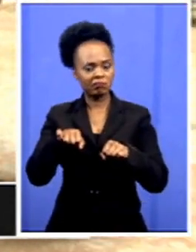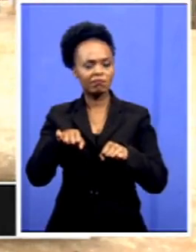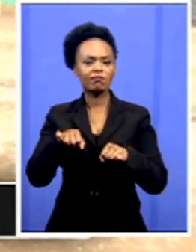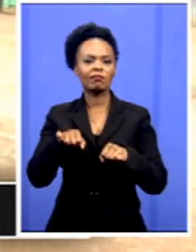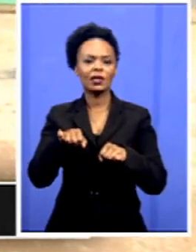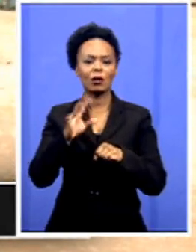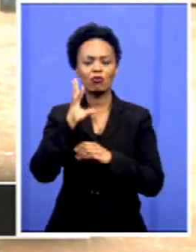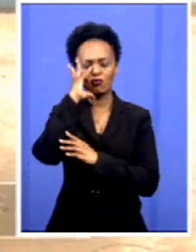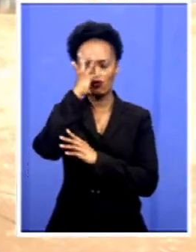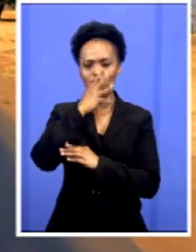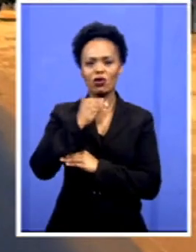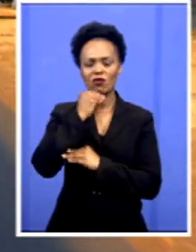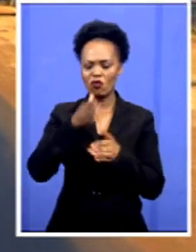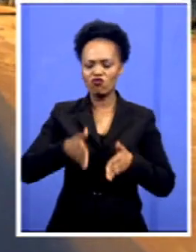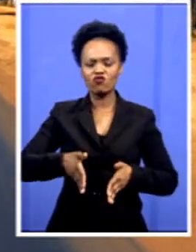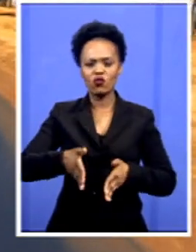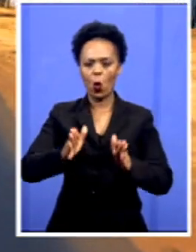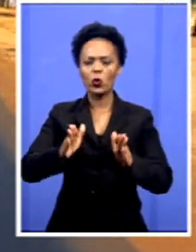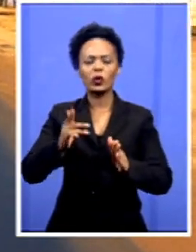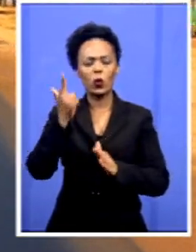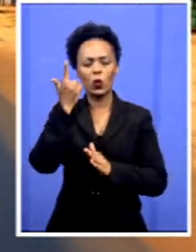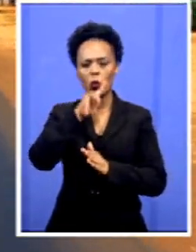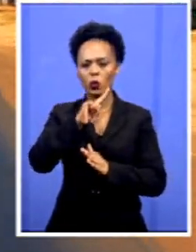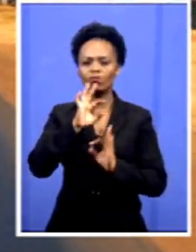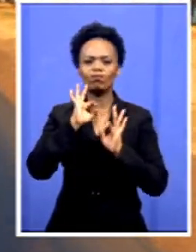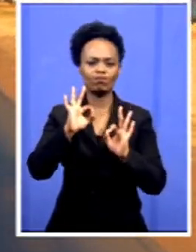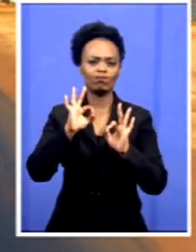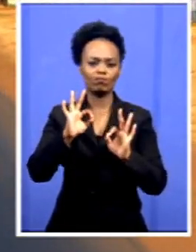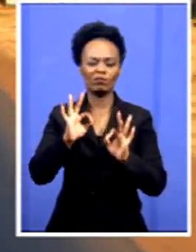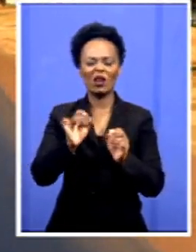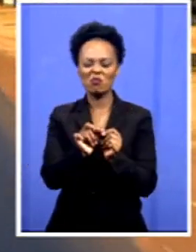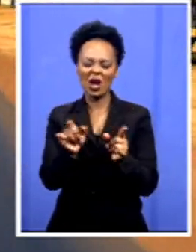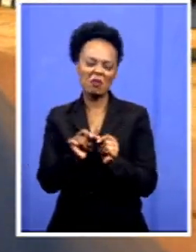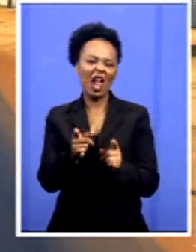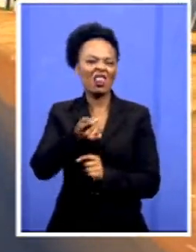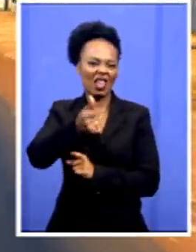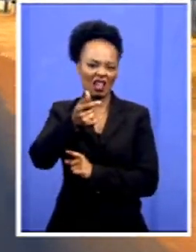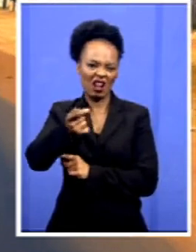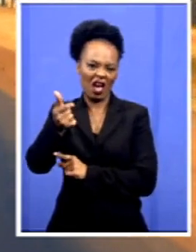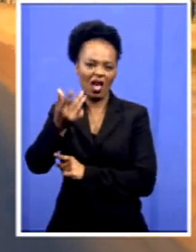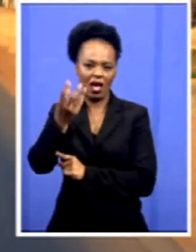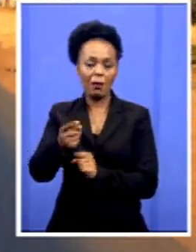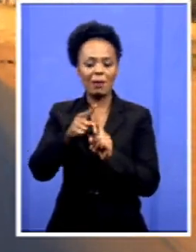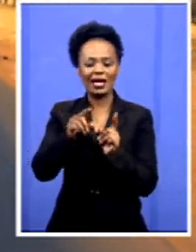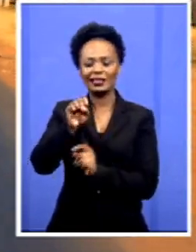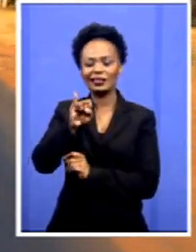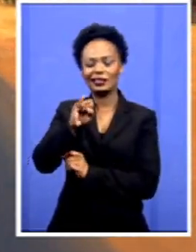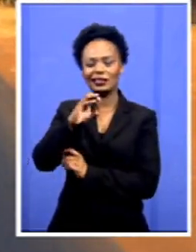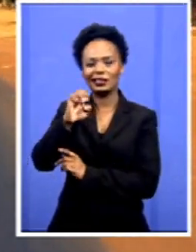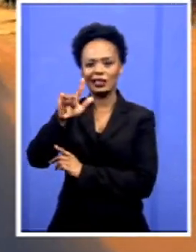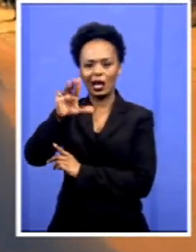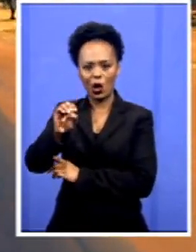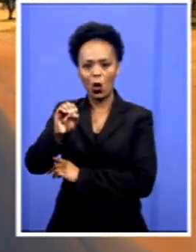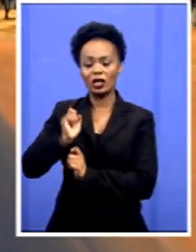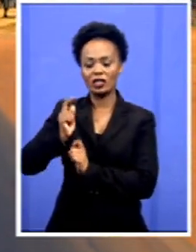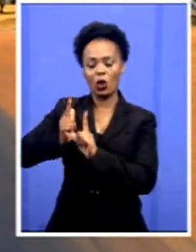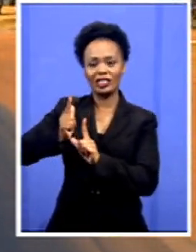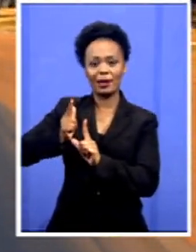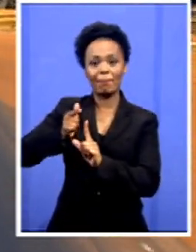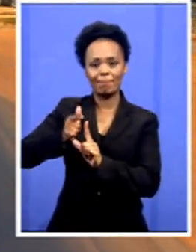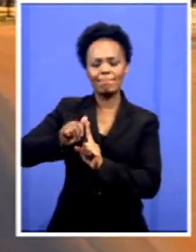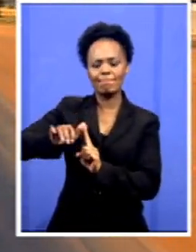There are beautiful roads around here. There are potholes here and there, but Citadel Township is